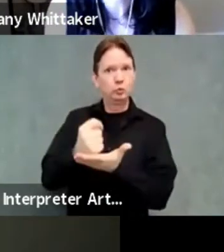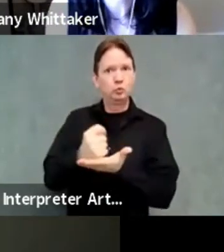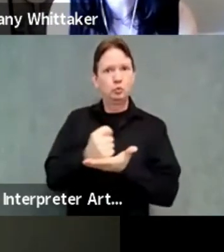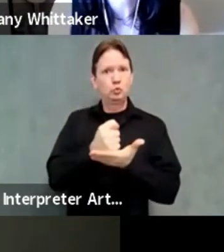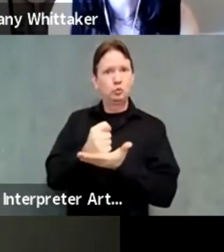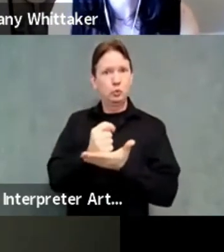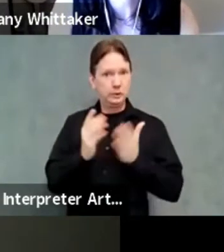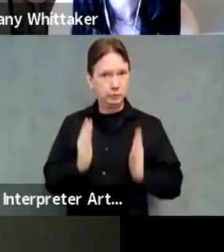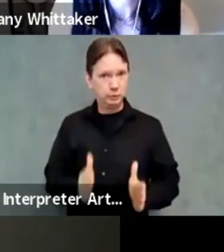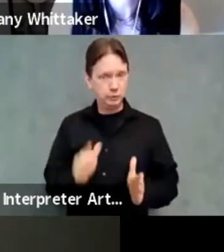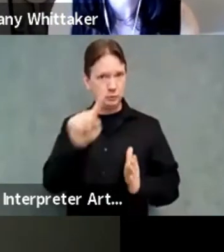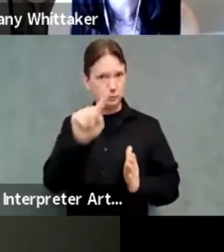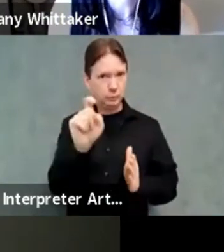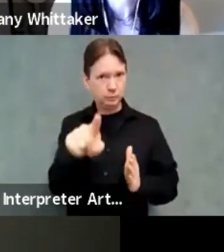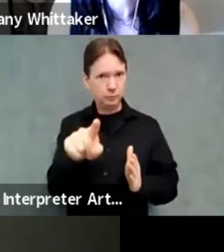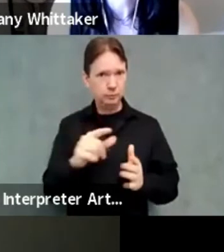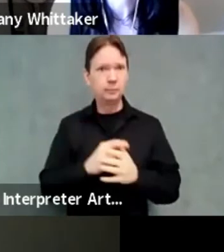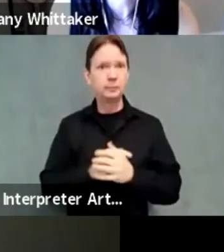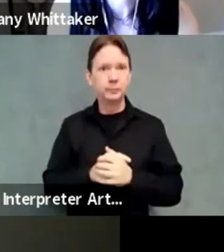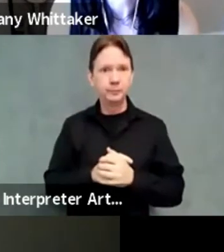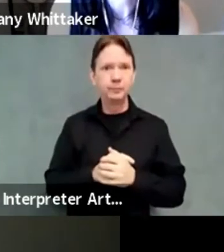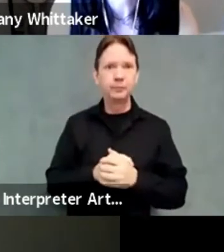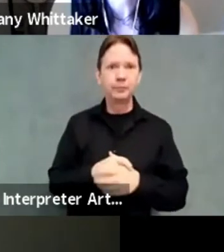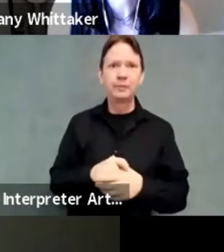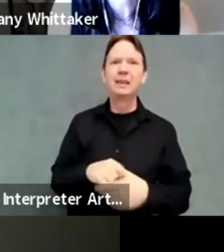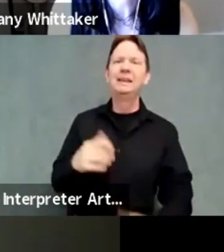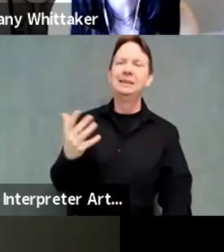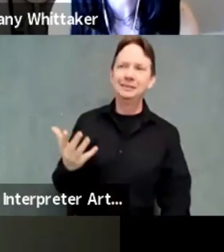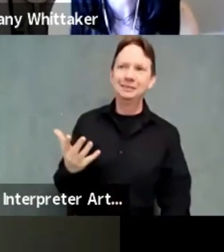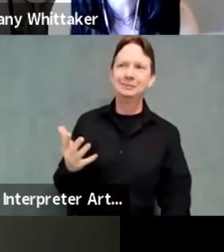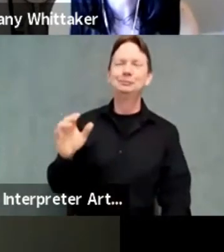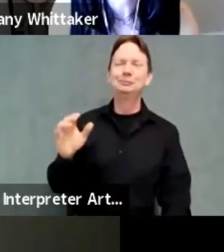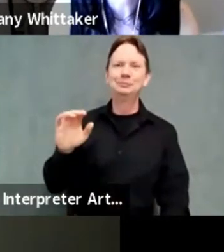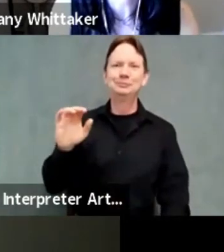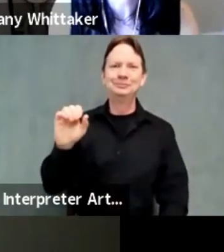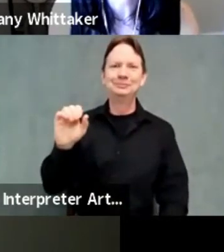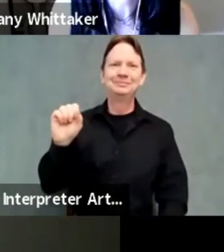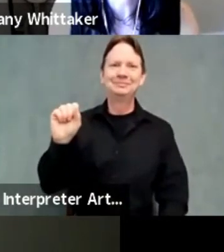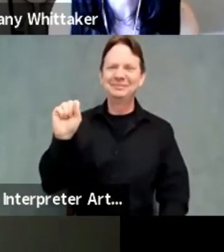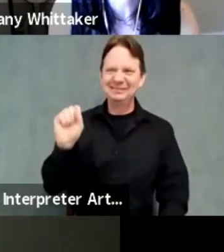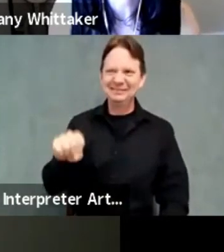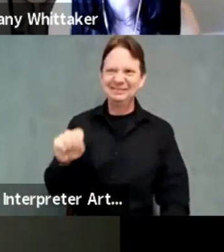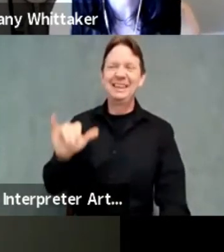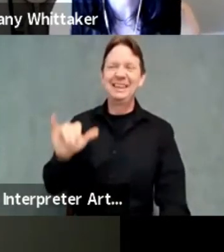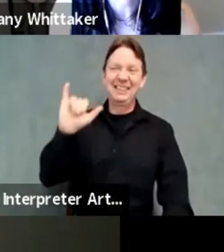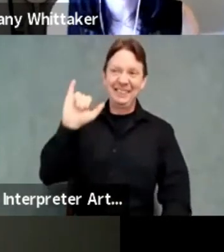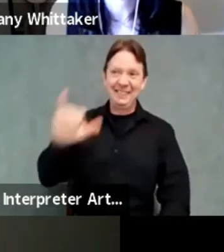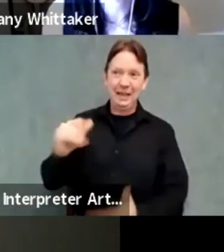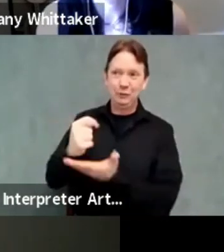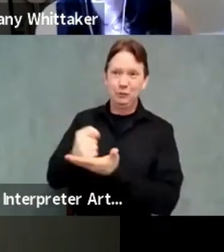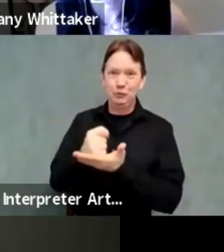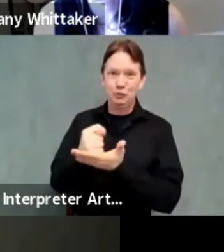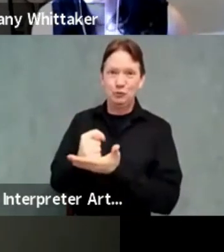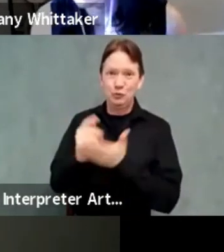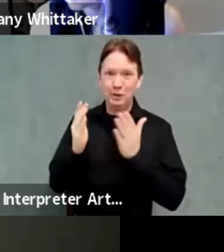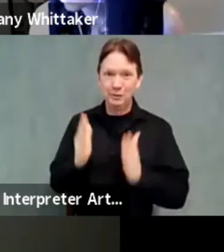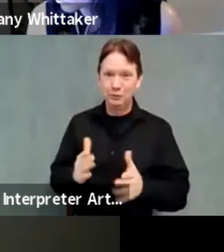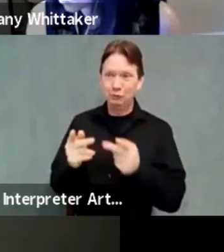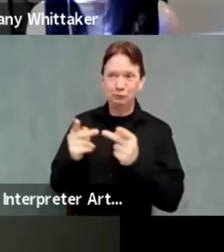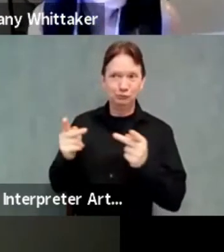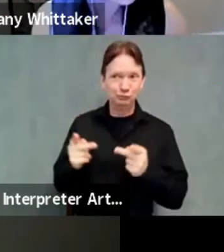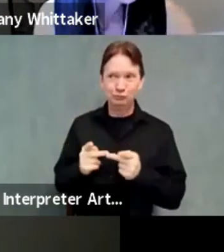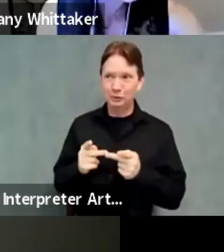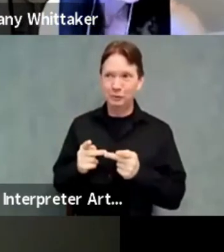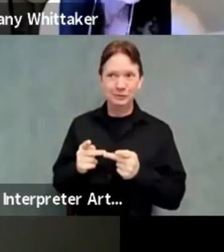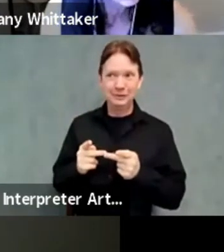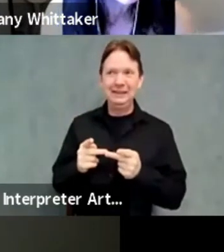So it's probably the most least defined role, and I find it's probably handled very differently in every SIG. There's not a lot to do technically